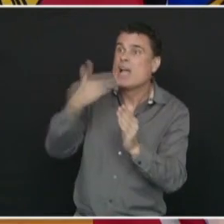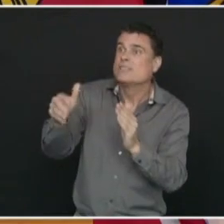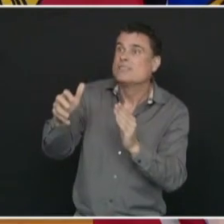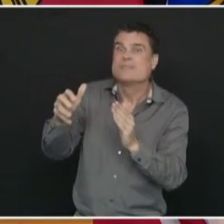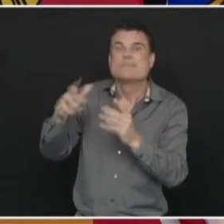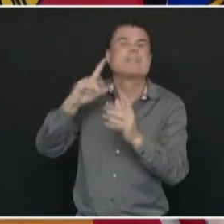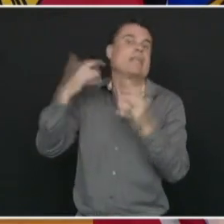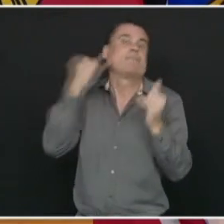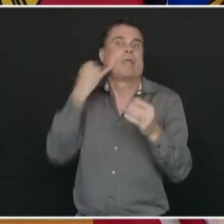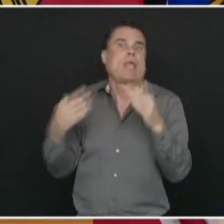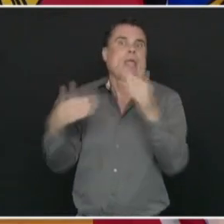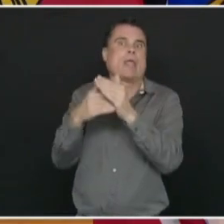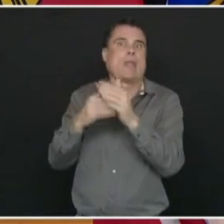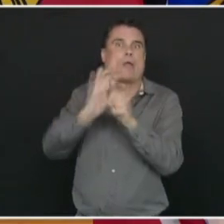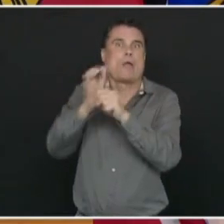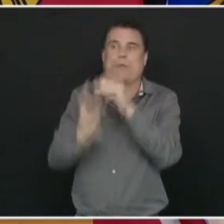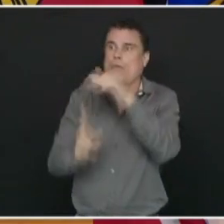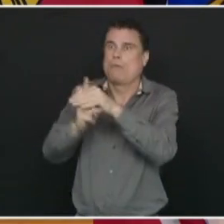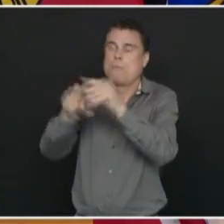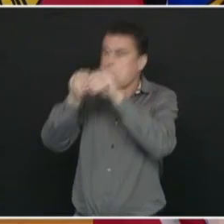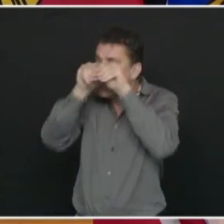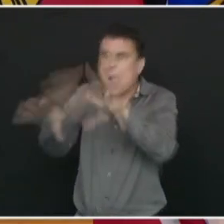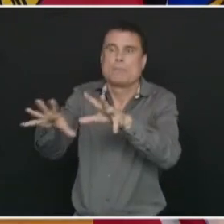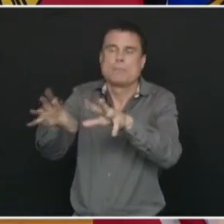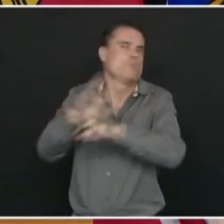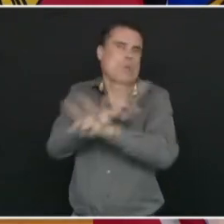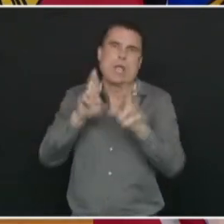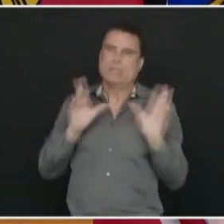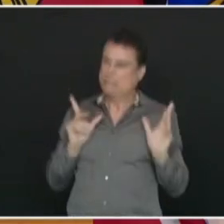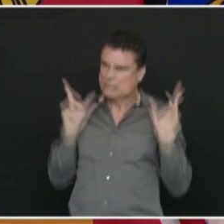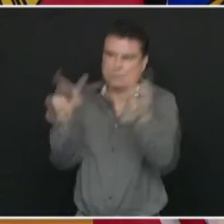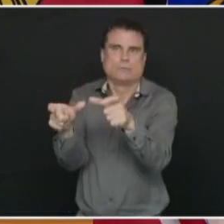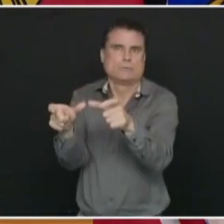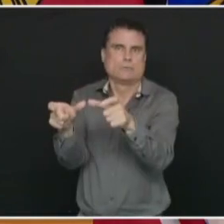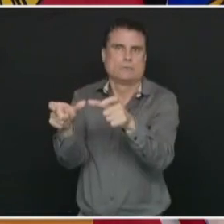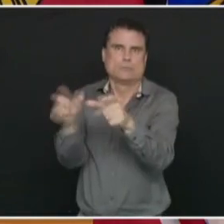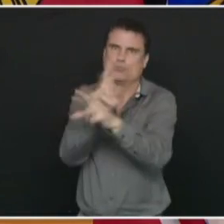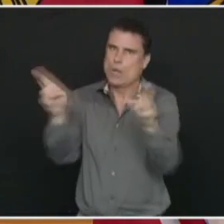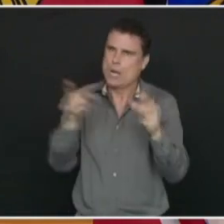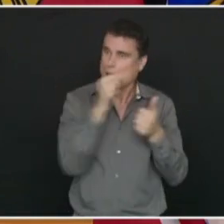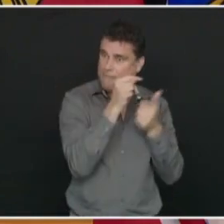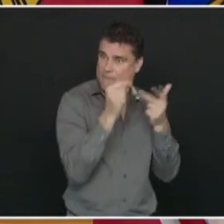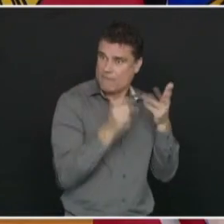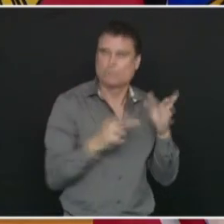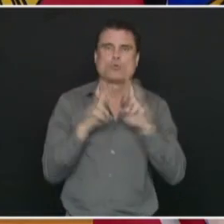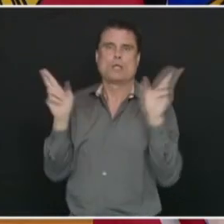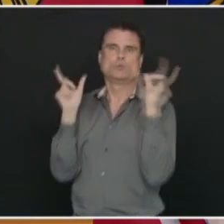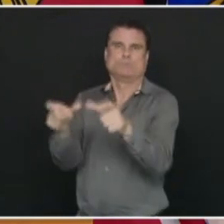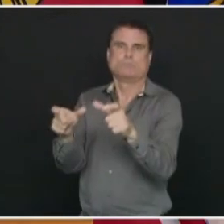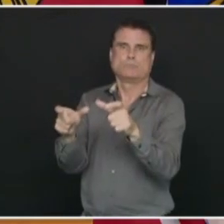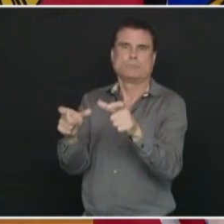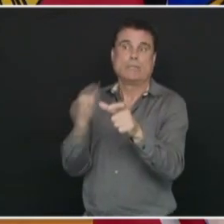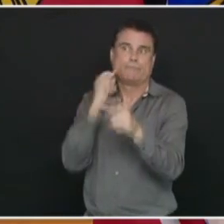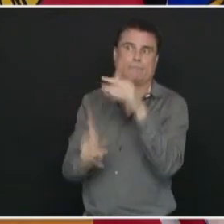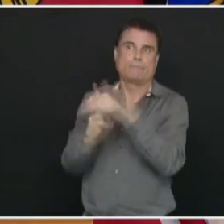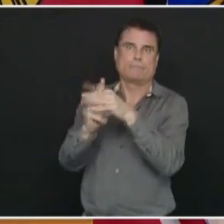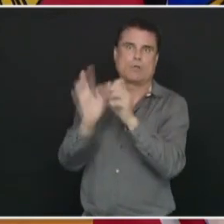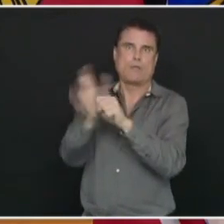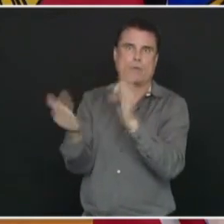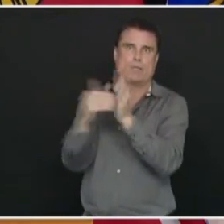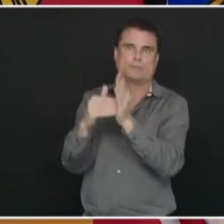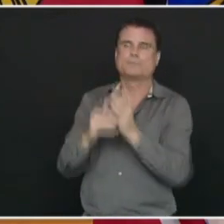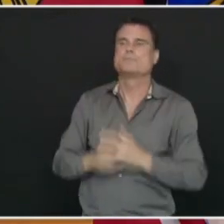we are seeing fewer people with respiratory illness that are being sent for testing. So that is, a